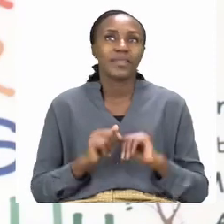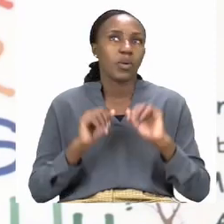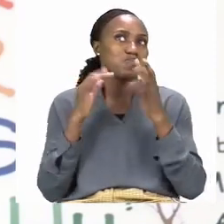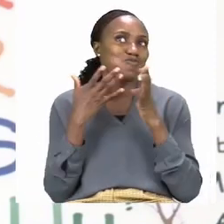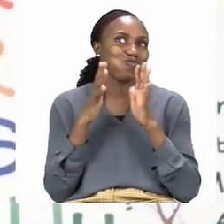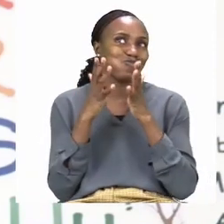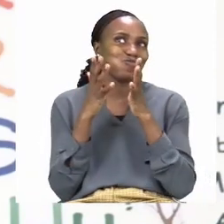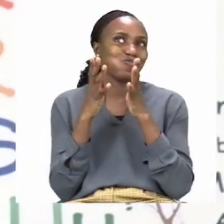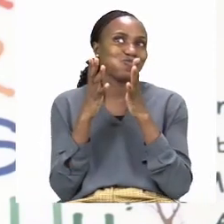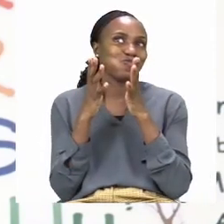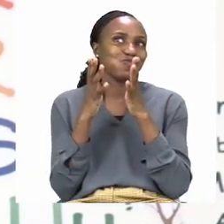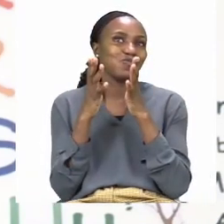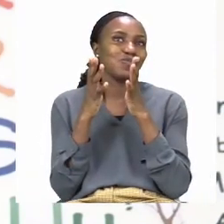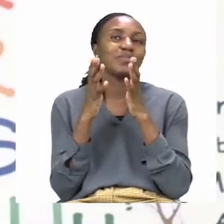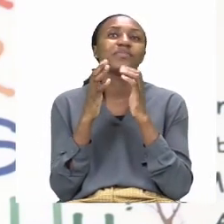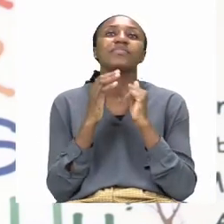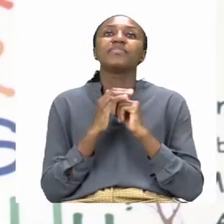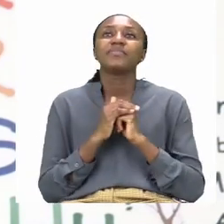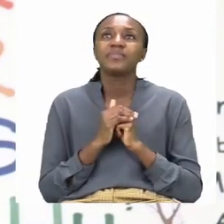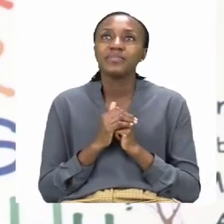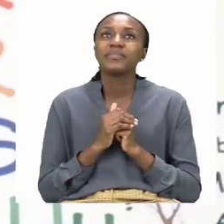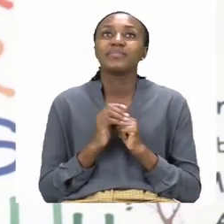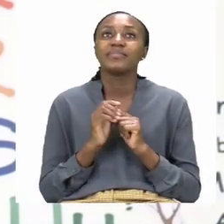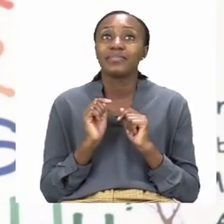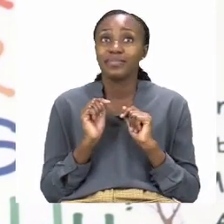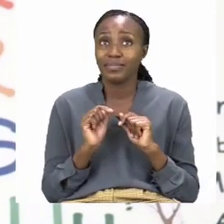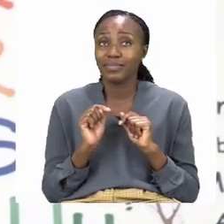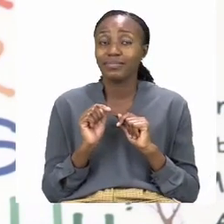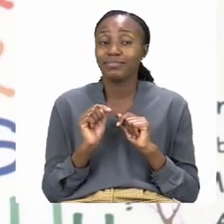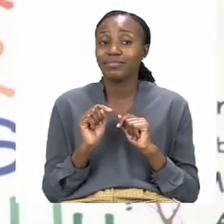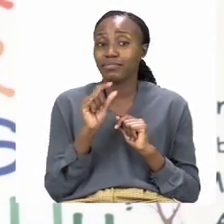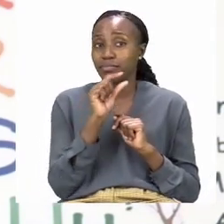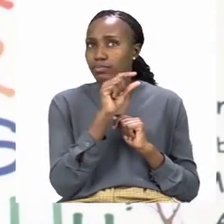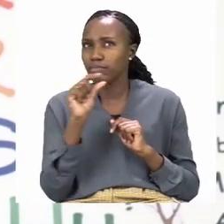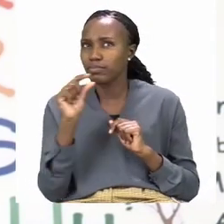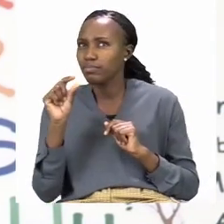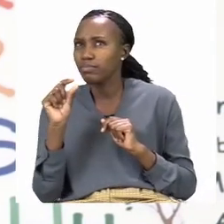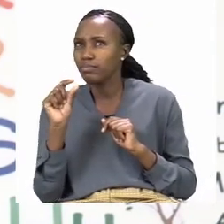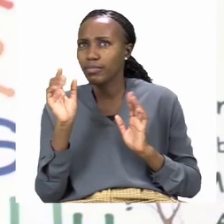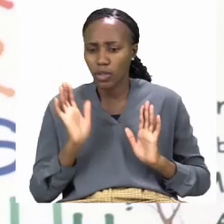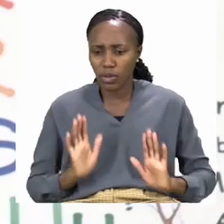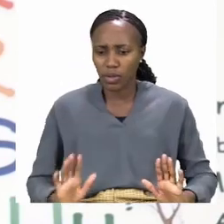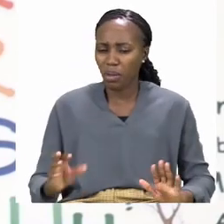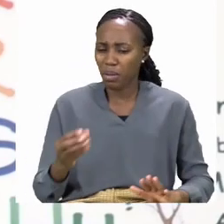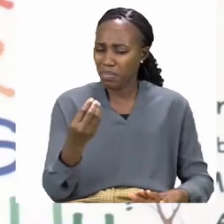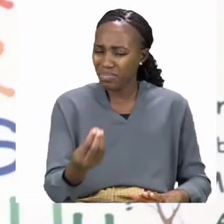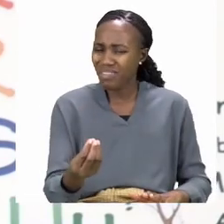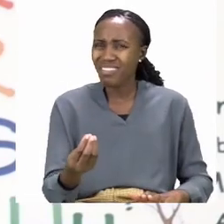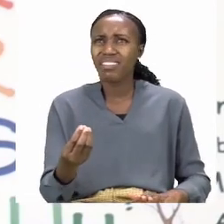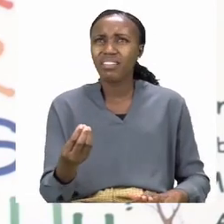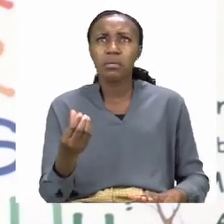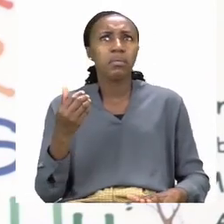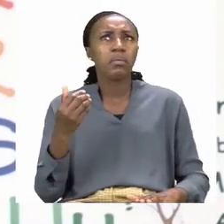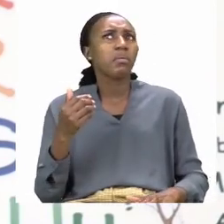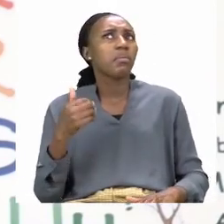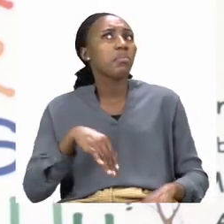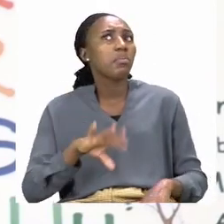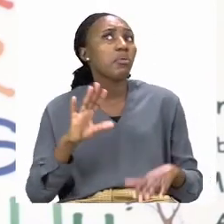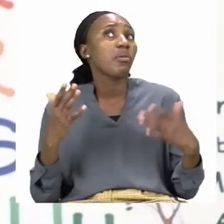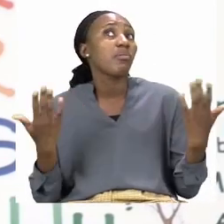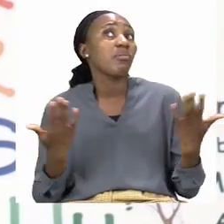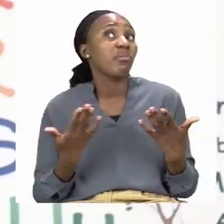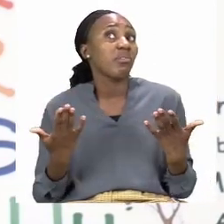everyone. So, the sentence is, where did the little girl go? Now